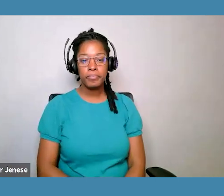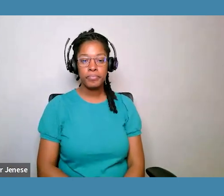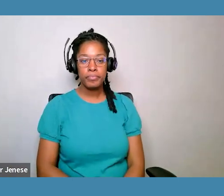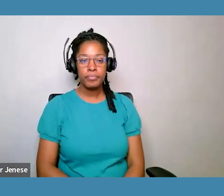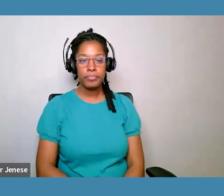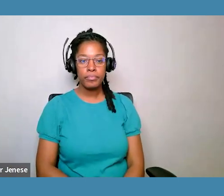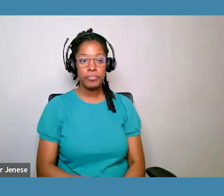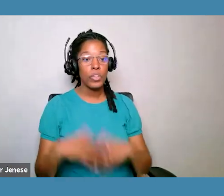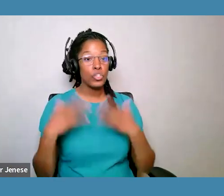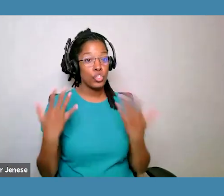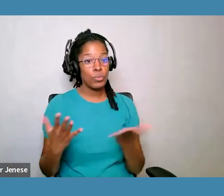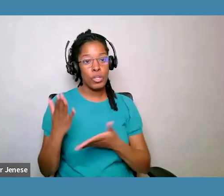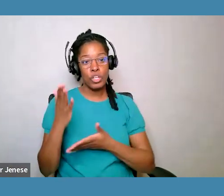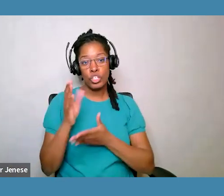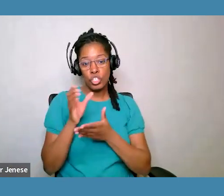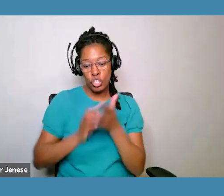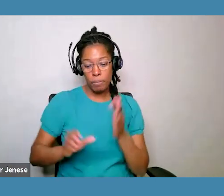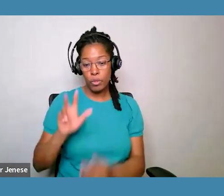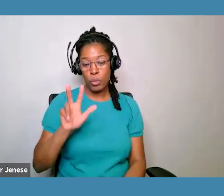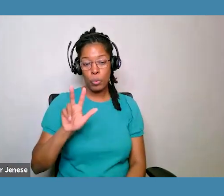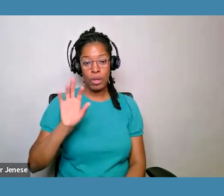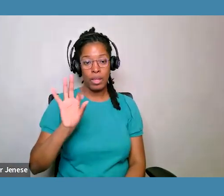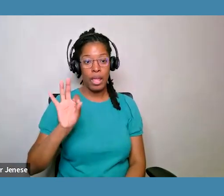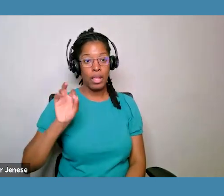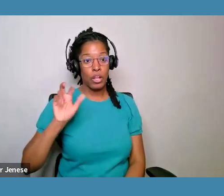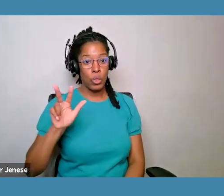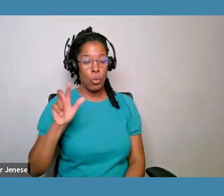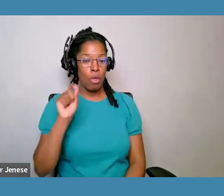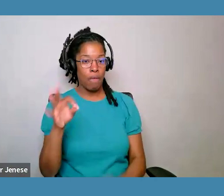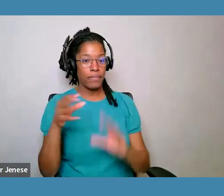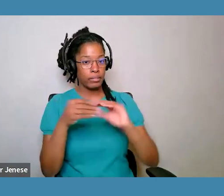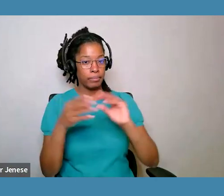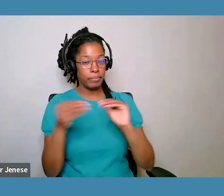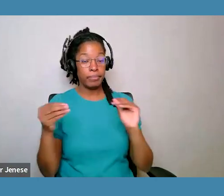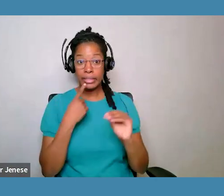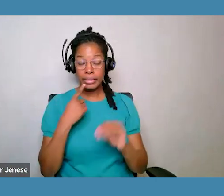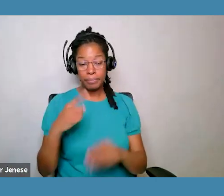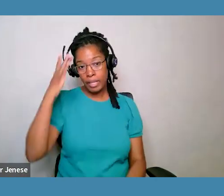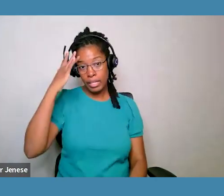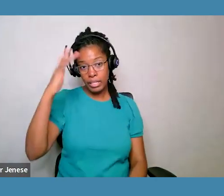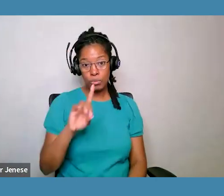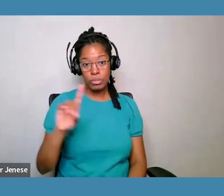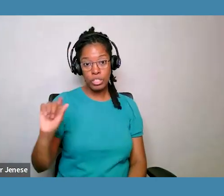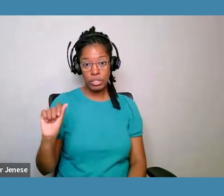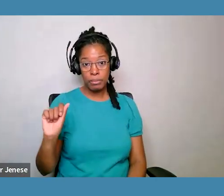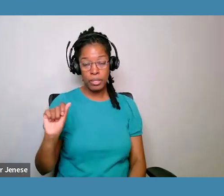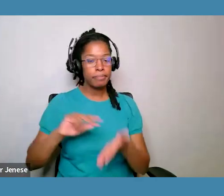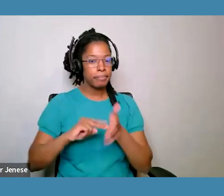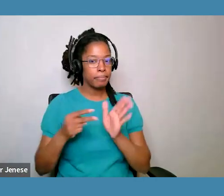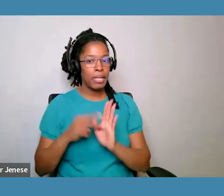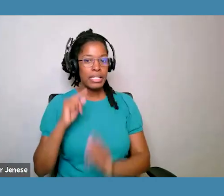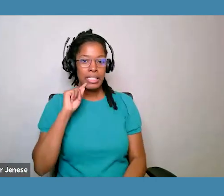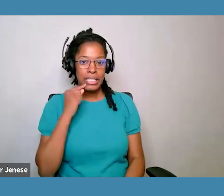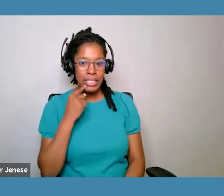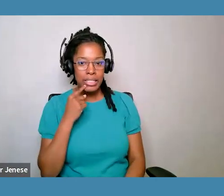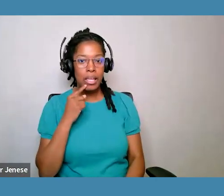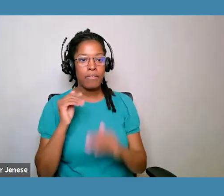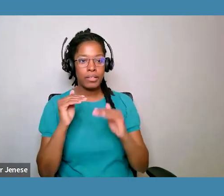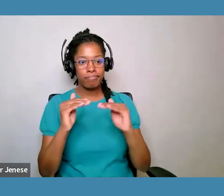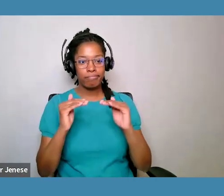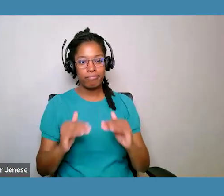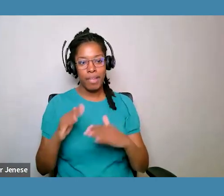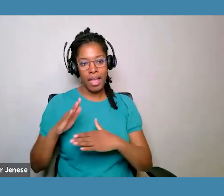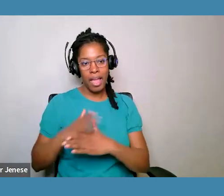So Chapter 393 of our statutes defines intellectual disability as significantly